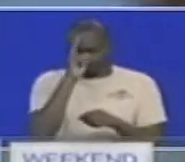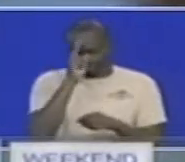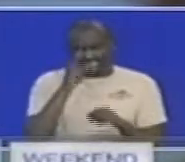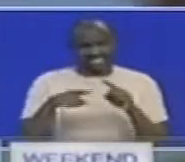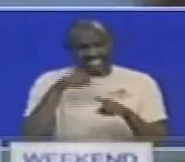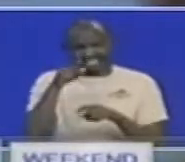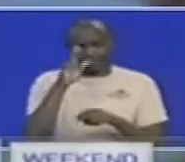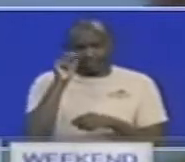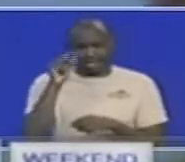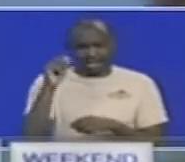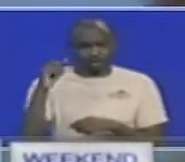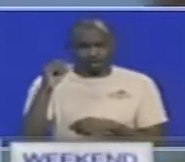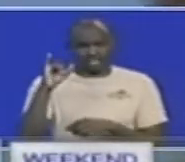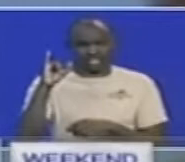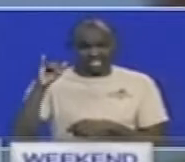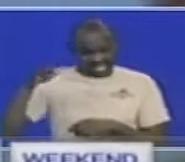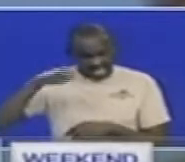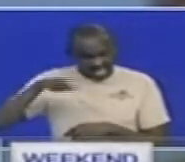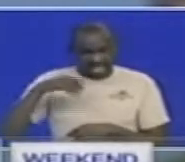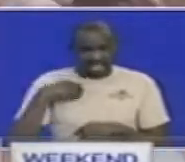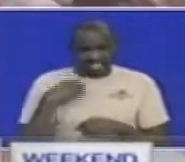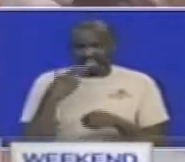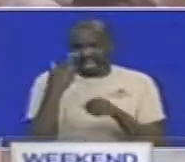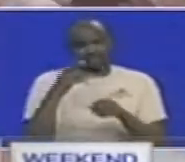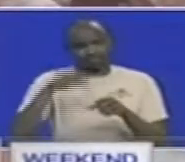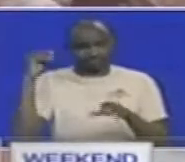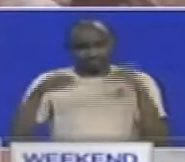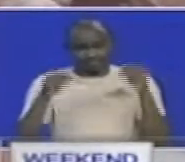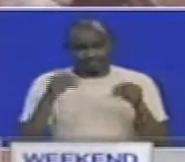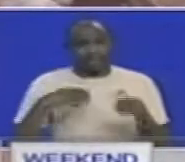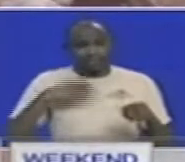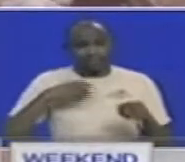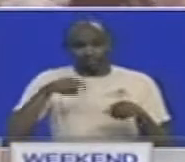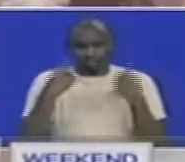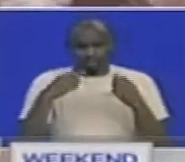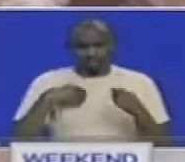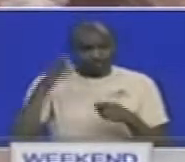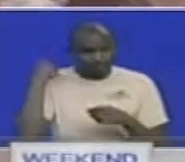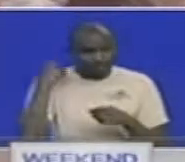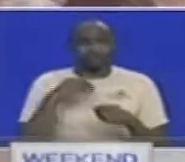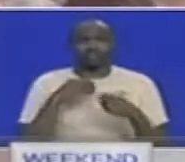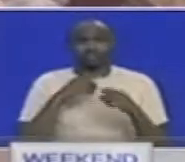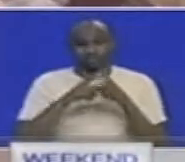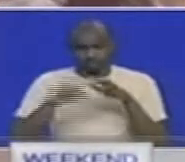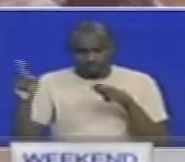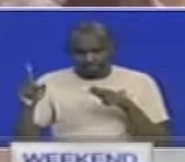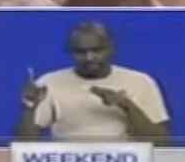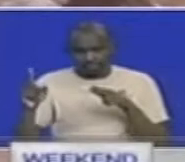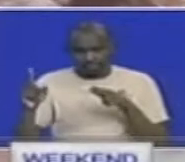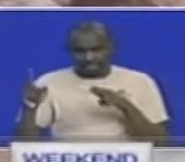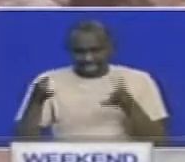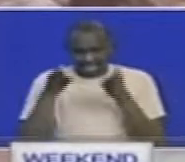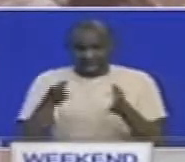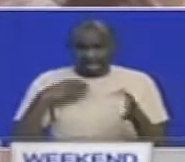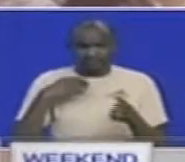in Baragoi area and guns and ammunition stolen. Bila watu walikuwa sana. Samburu walikimbia. Tulikuwa na wakimbia. Sasa